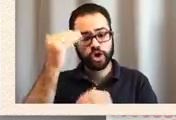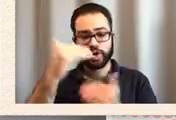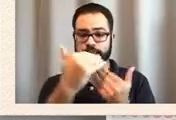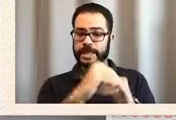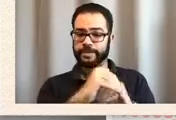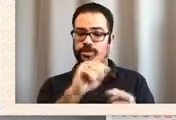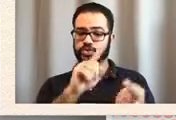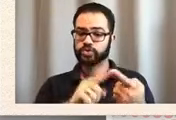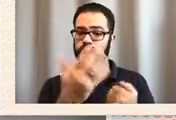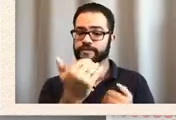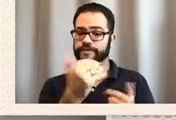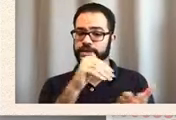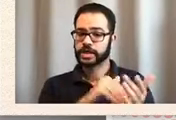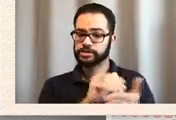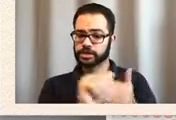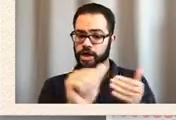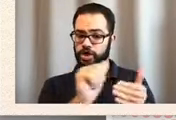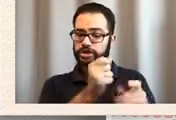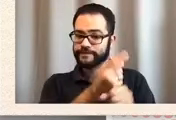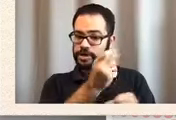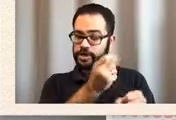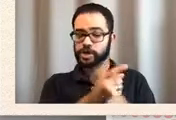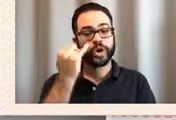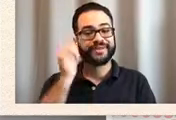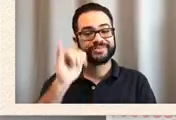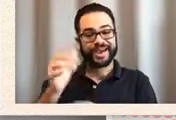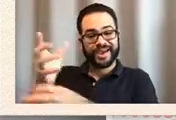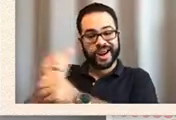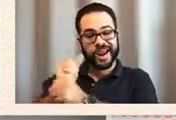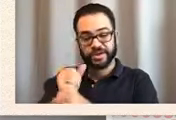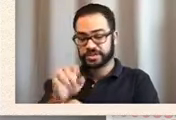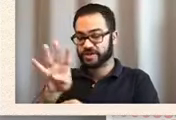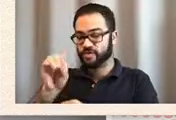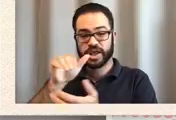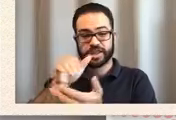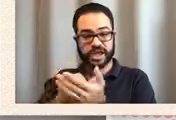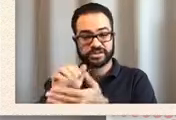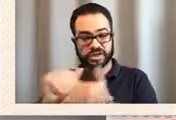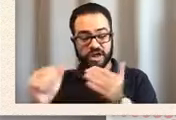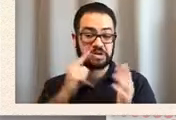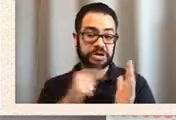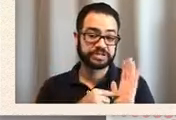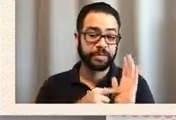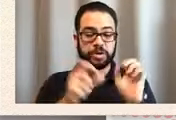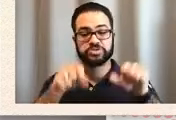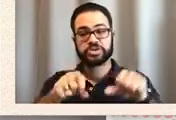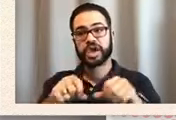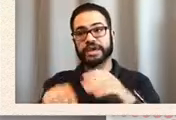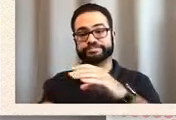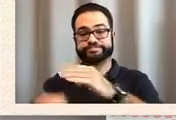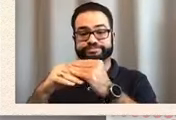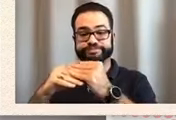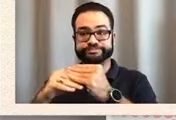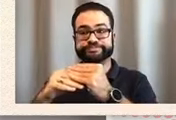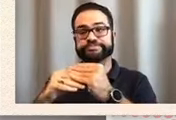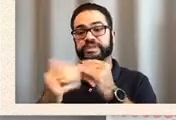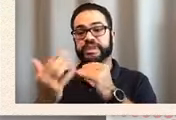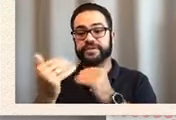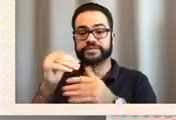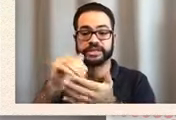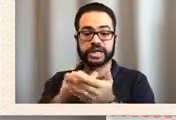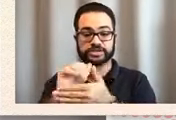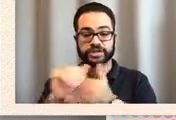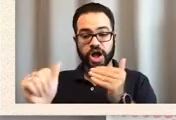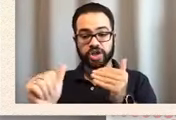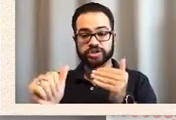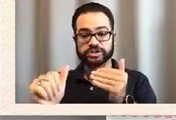per year. So if the inheritance is, $40,000, let's say, well, you can put in $15,000 into the ABLE account, but be